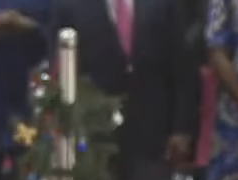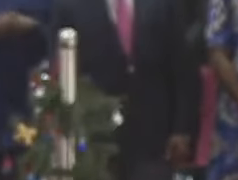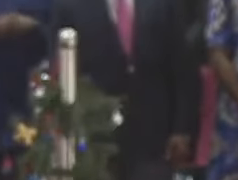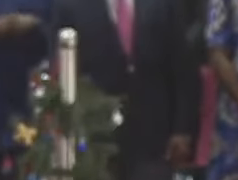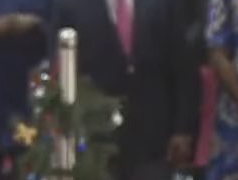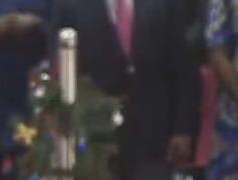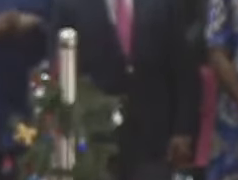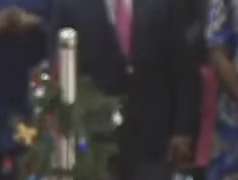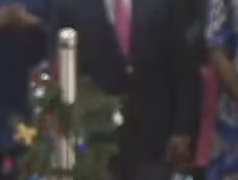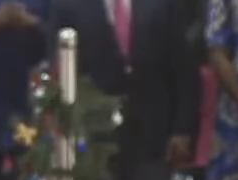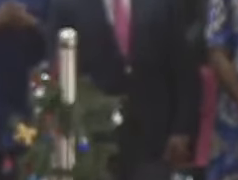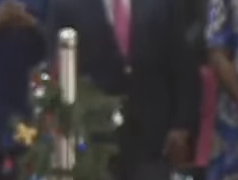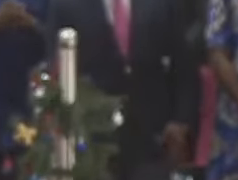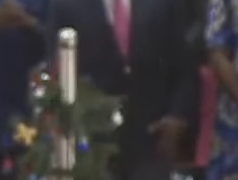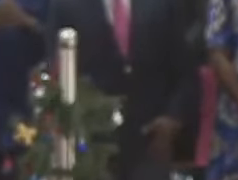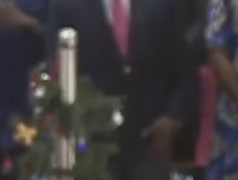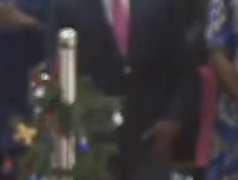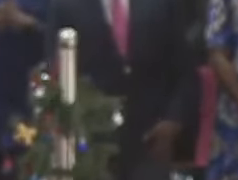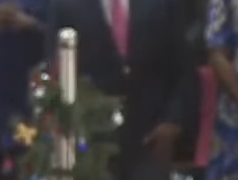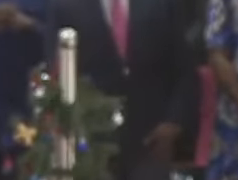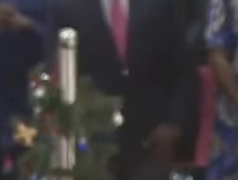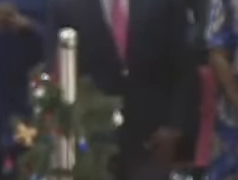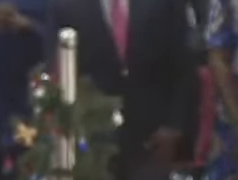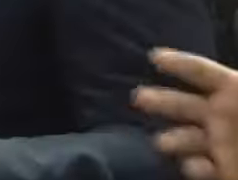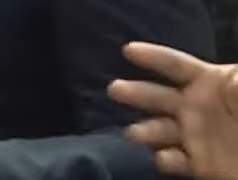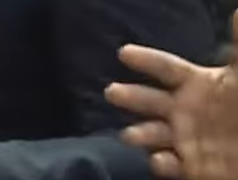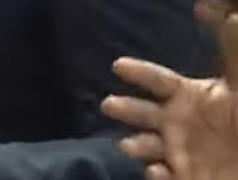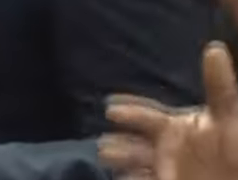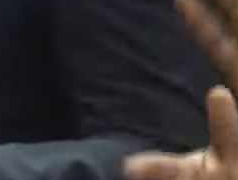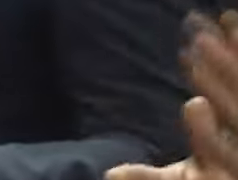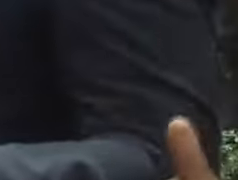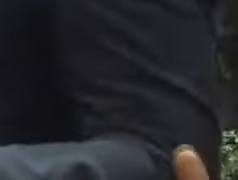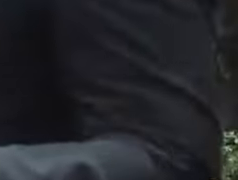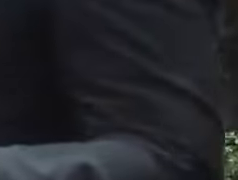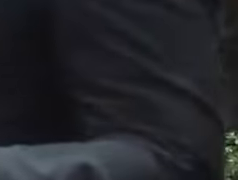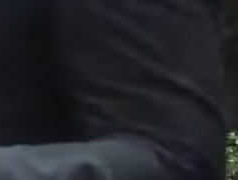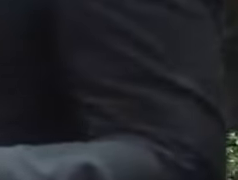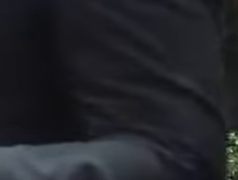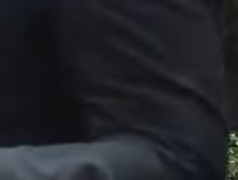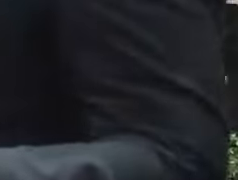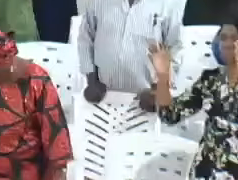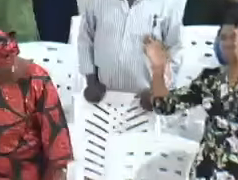in Jesus' mighty name we have prayed.